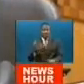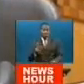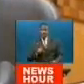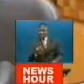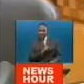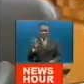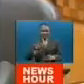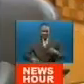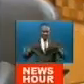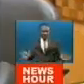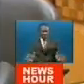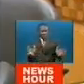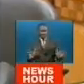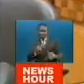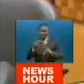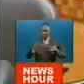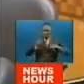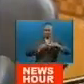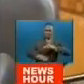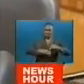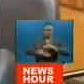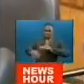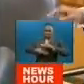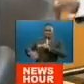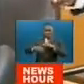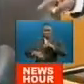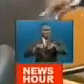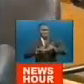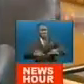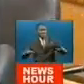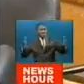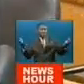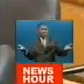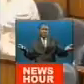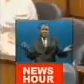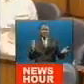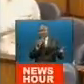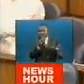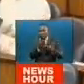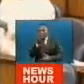cannot encourage people who want to procreate for their own benefit.